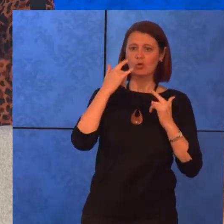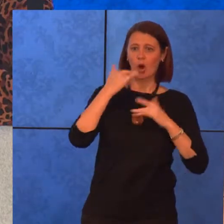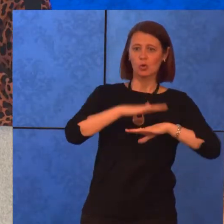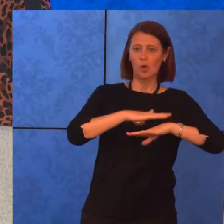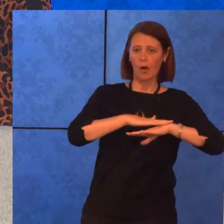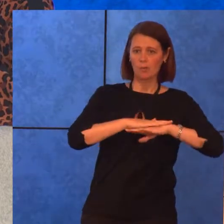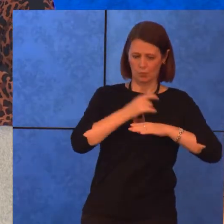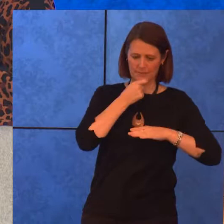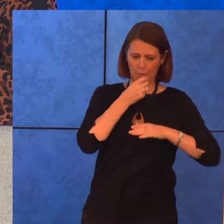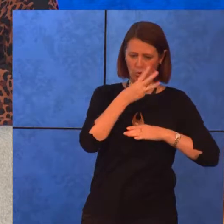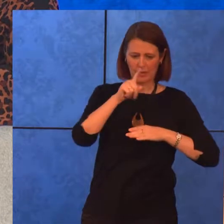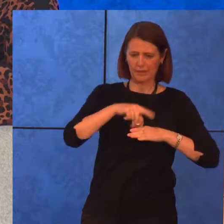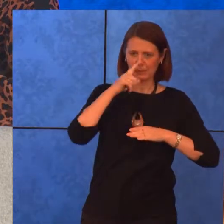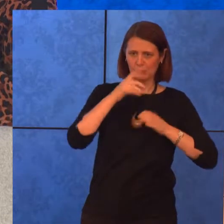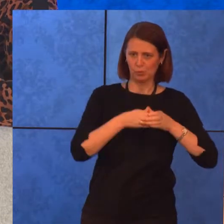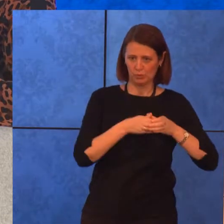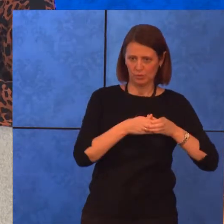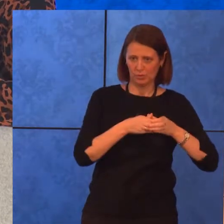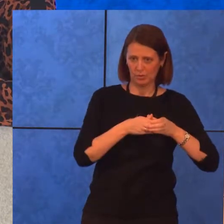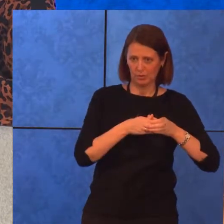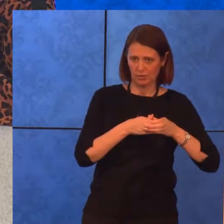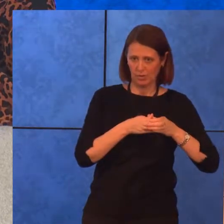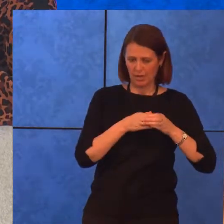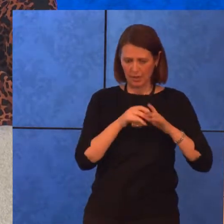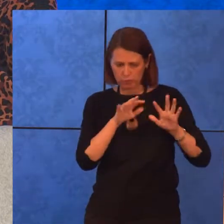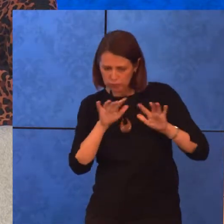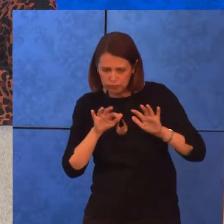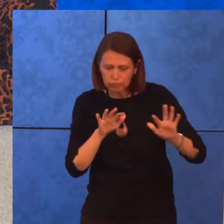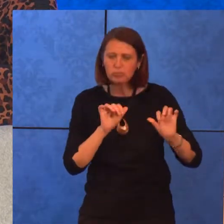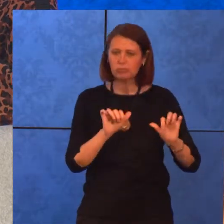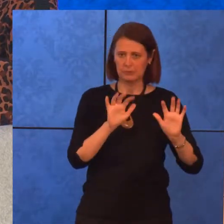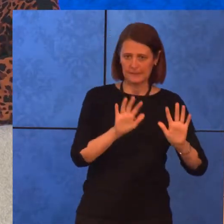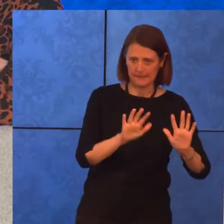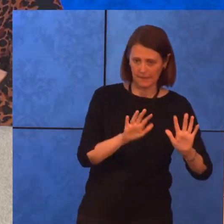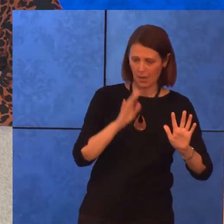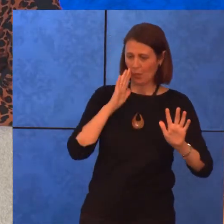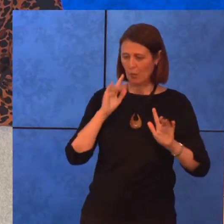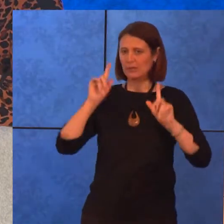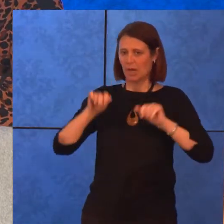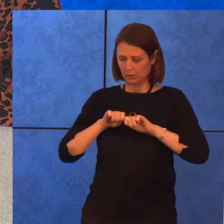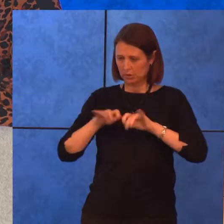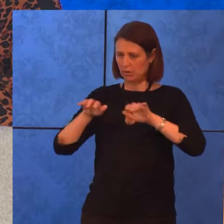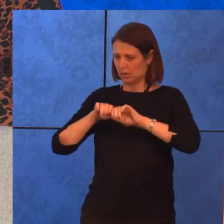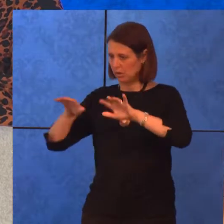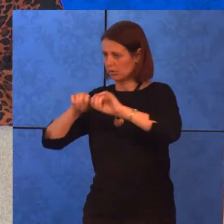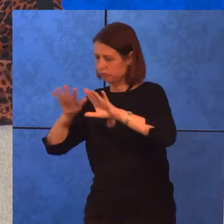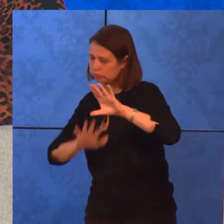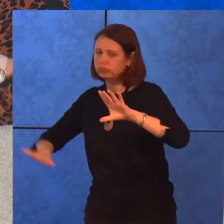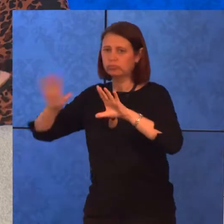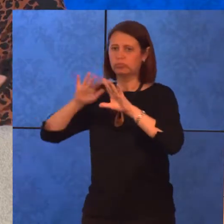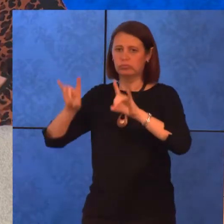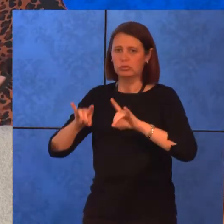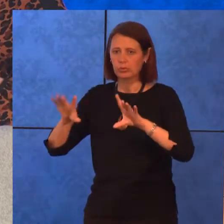was small and it was a lot more bespoke. When we started to really scale up in transition and move